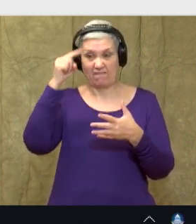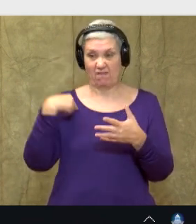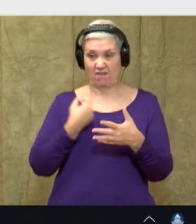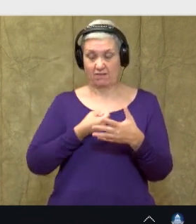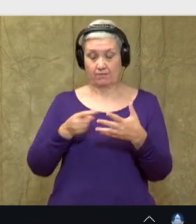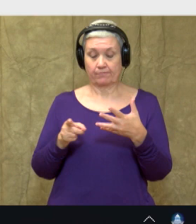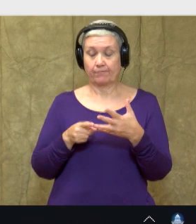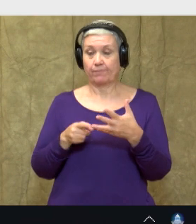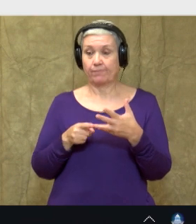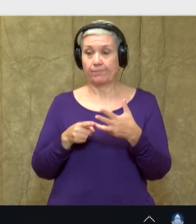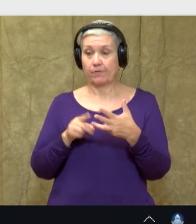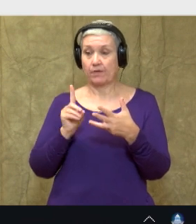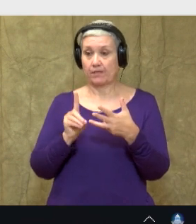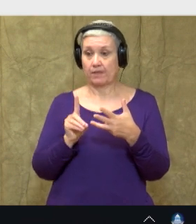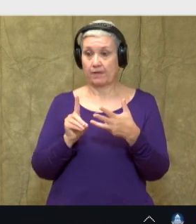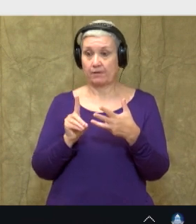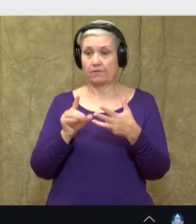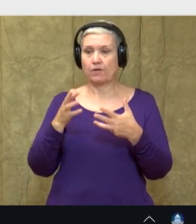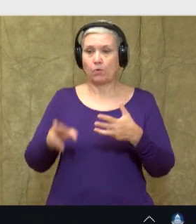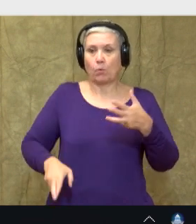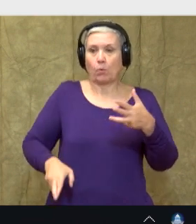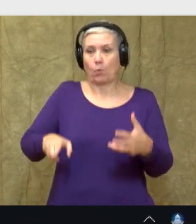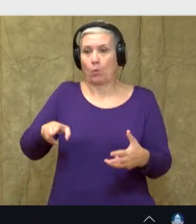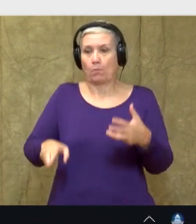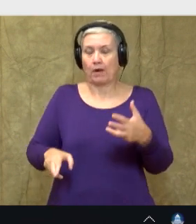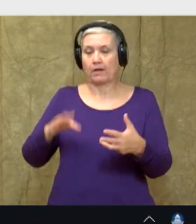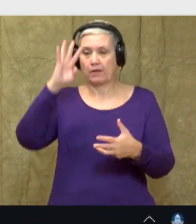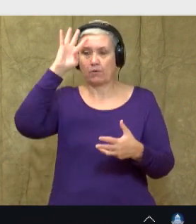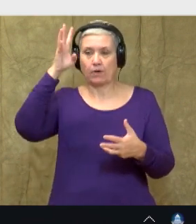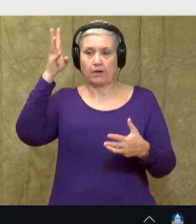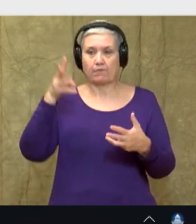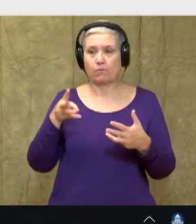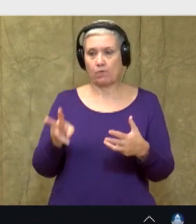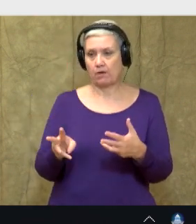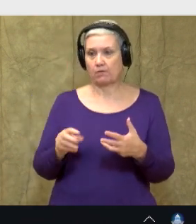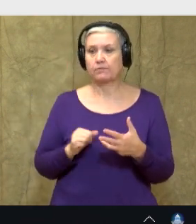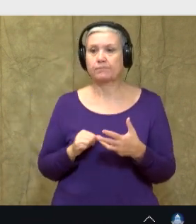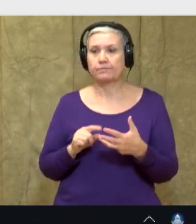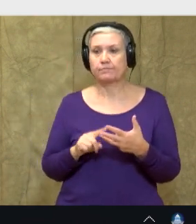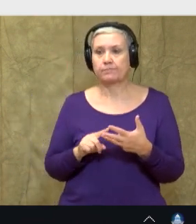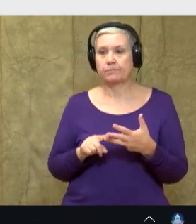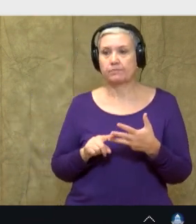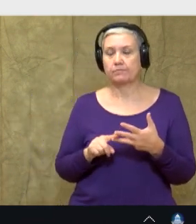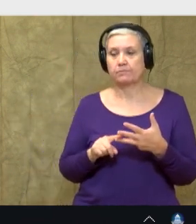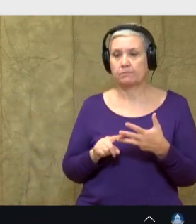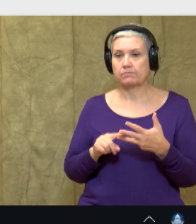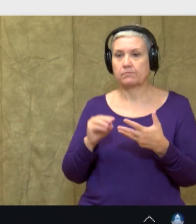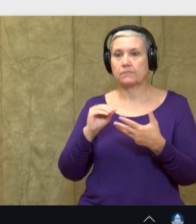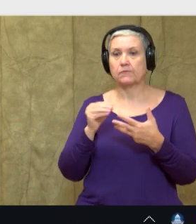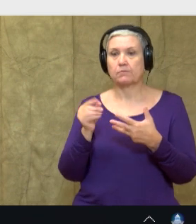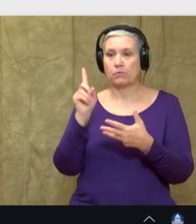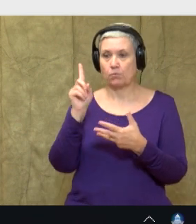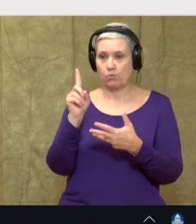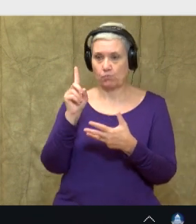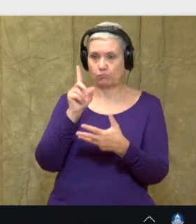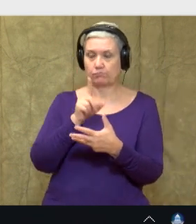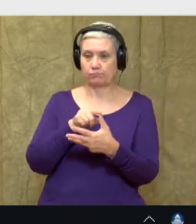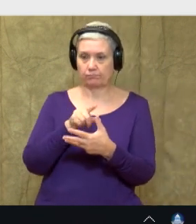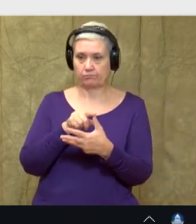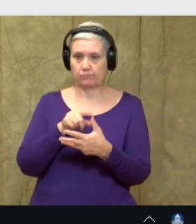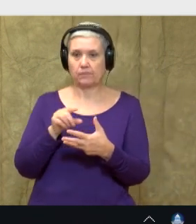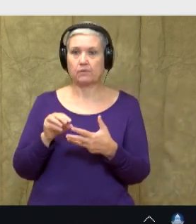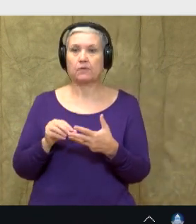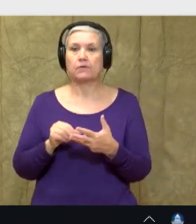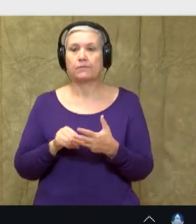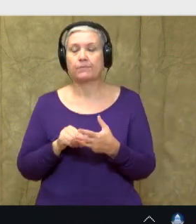D, use robotics in creative ways. And we are going to say that answer is number one. For the sake of time, we're going to go ahead and give